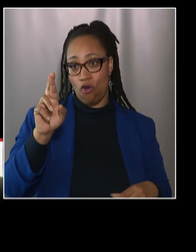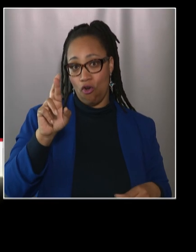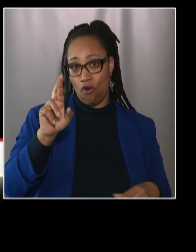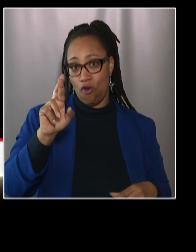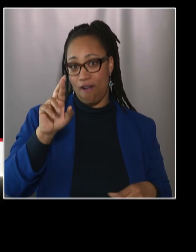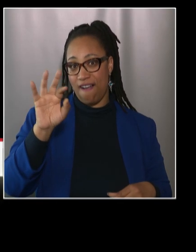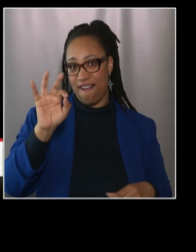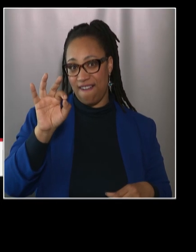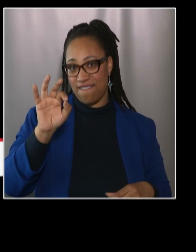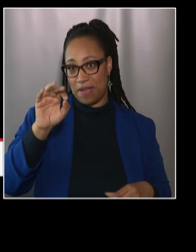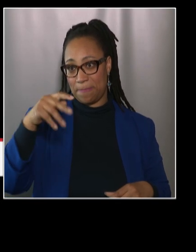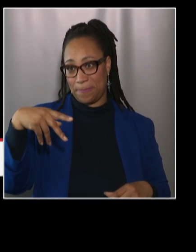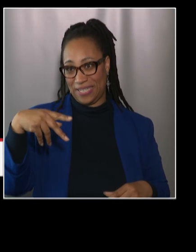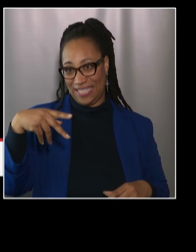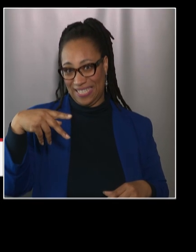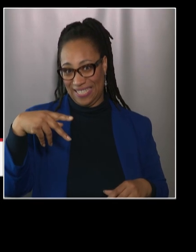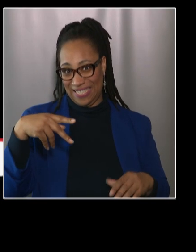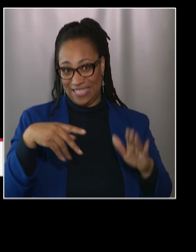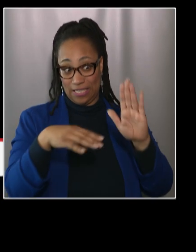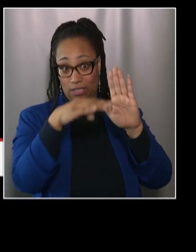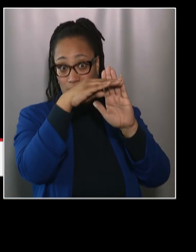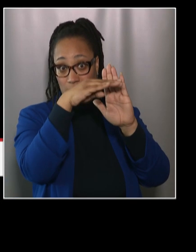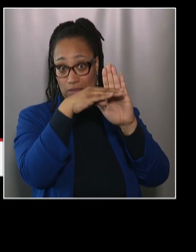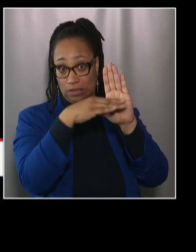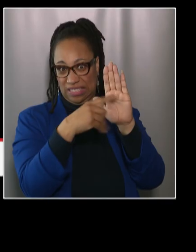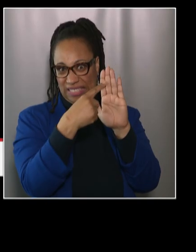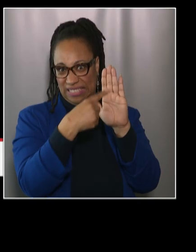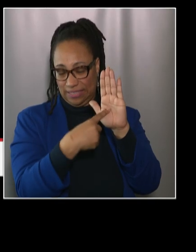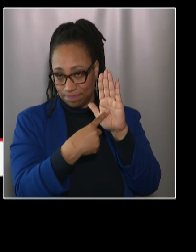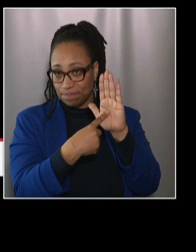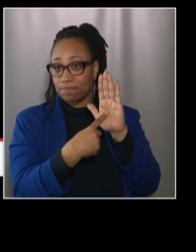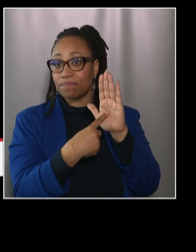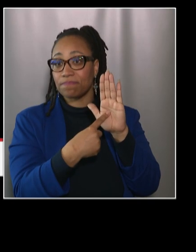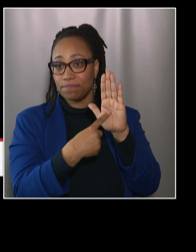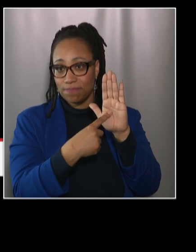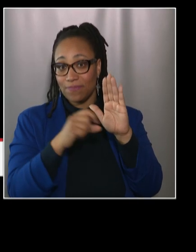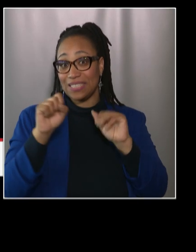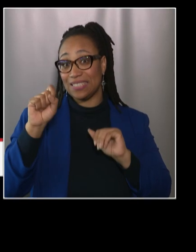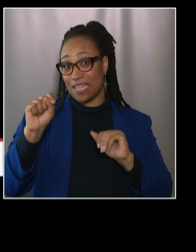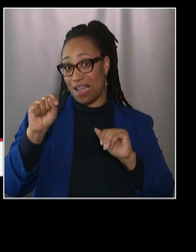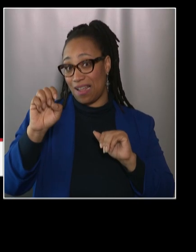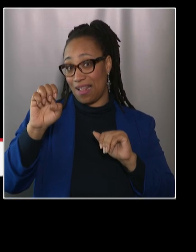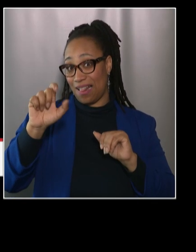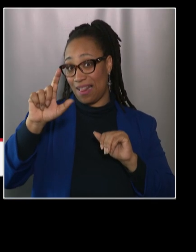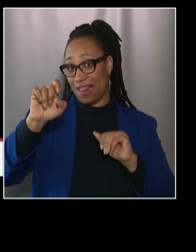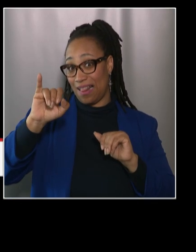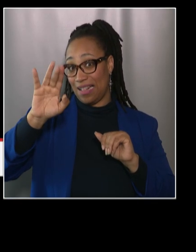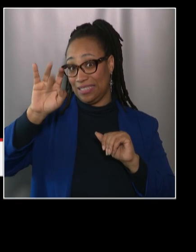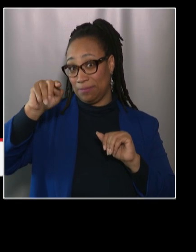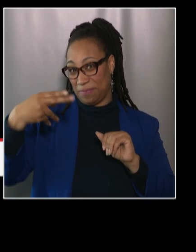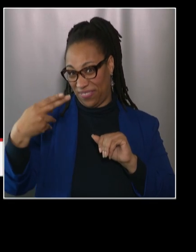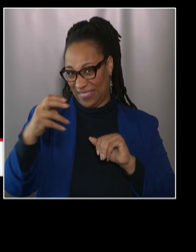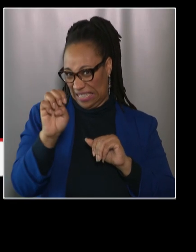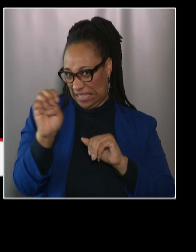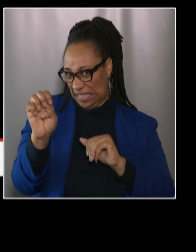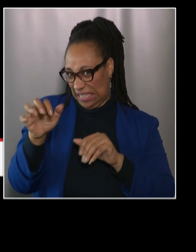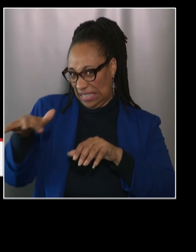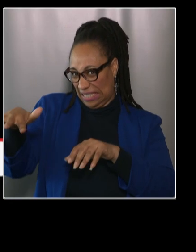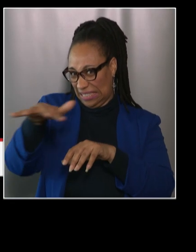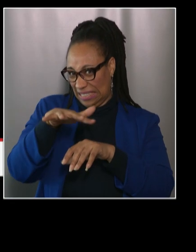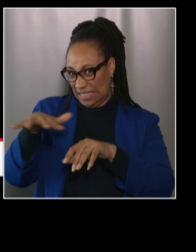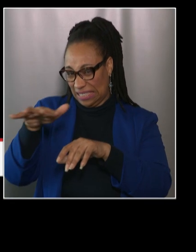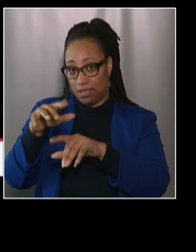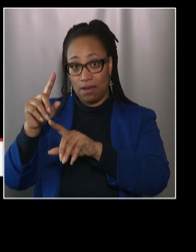we'll release Parcel 16 on the St. Elizabeth's East campus, continuing the momentum of this incredible campus. Then in